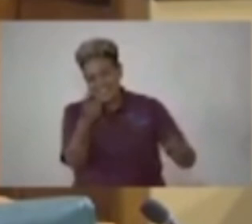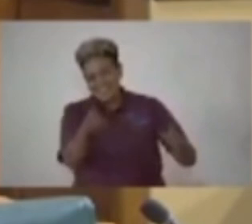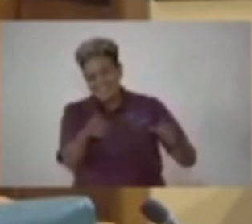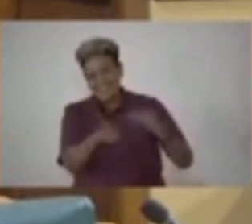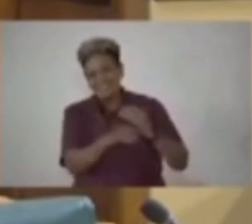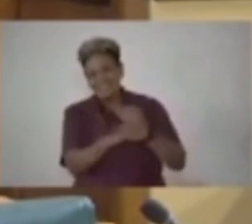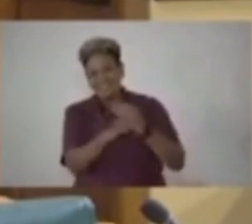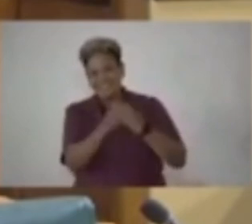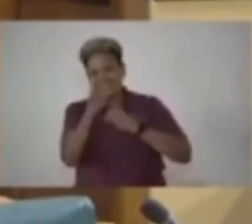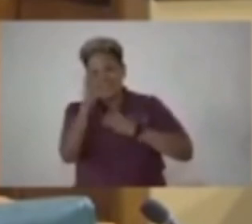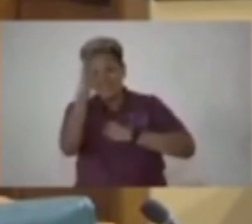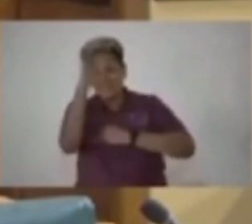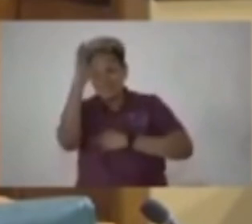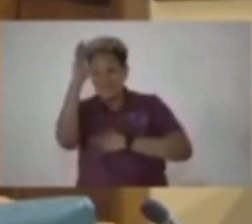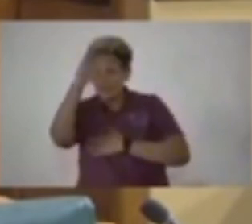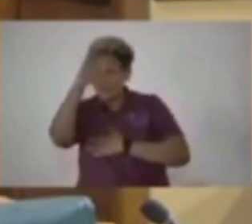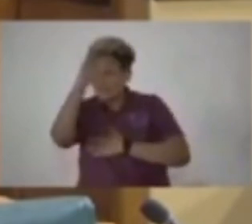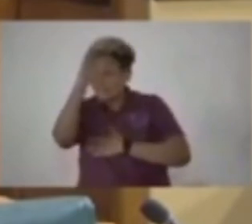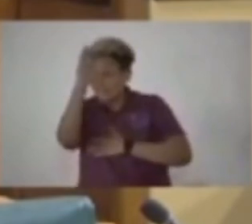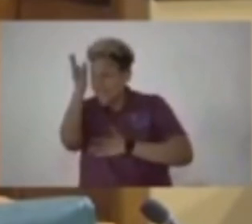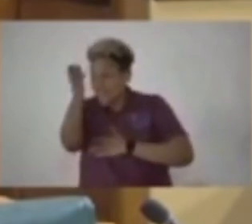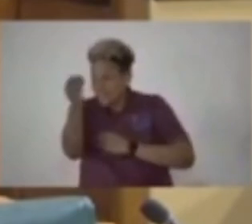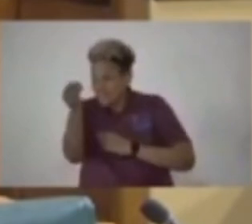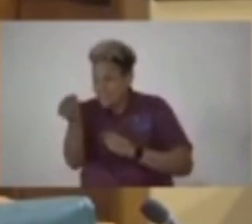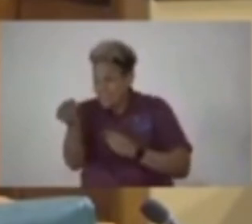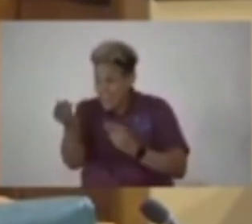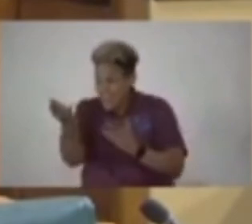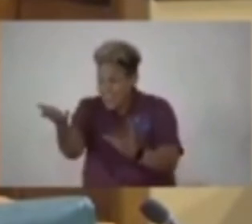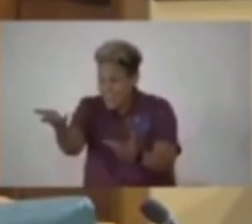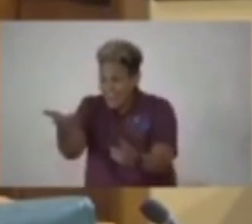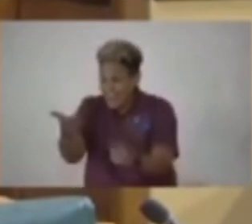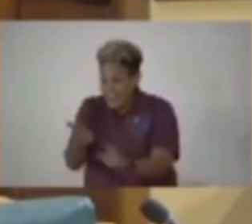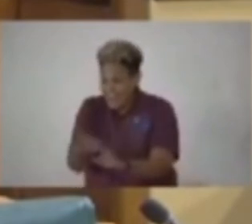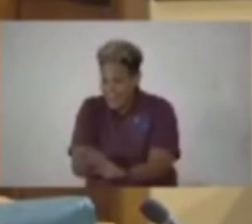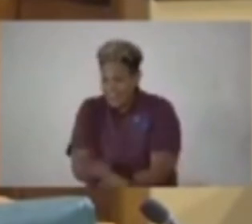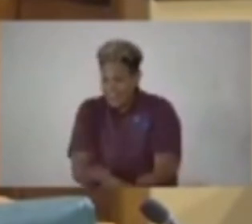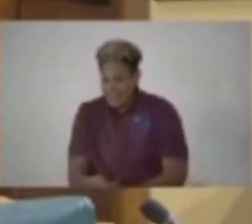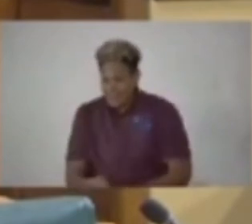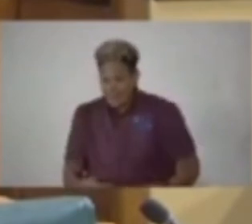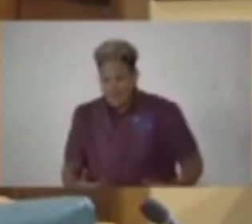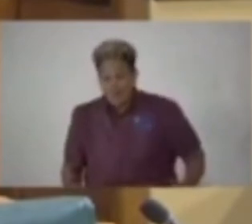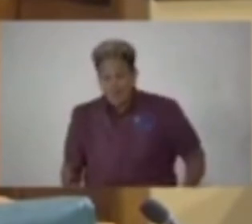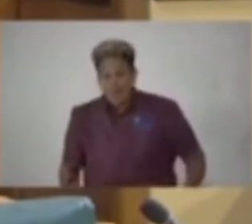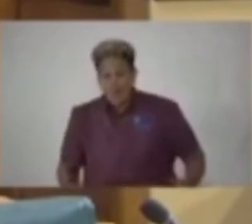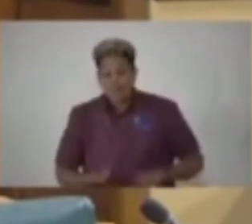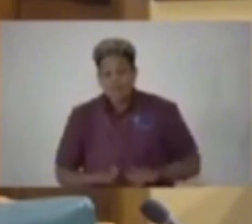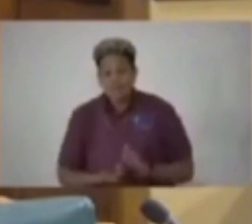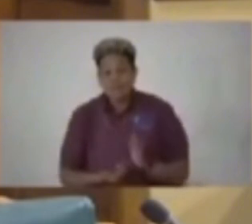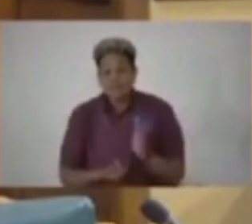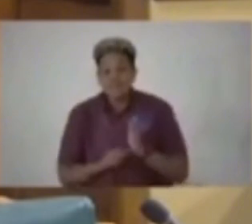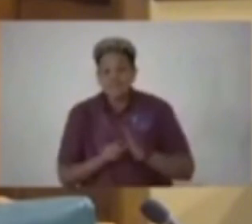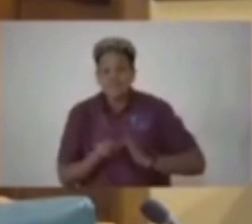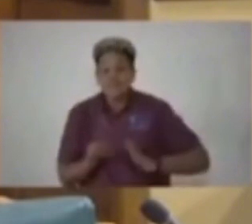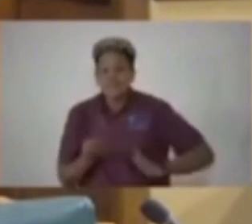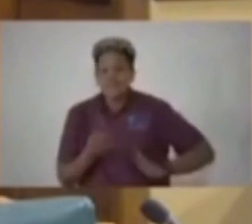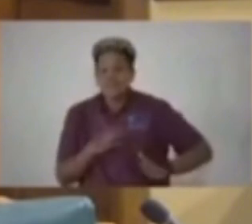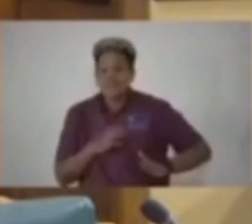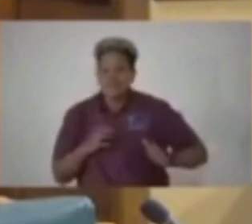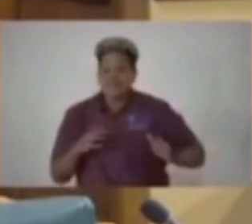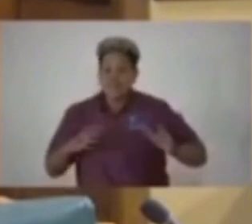kind of surreptitious means not to present it. The question that I ask, do you really think that the